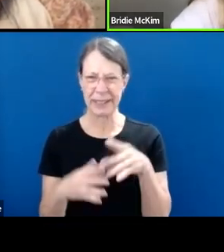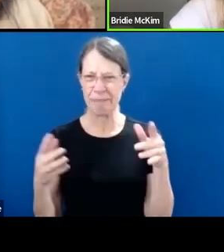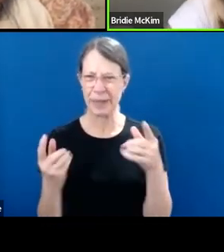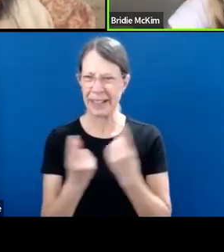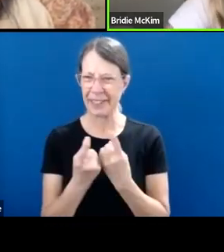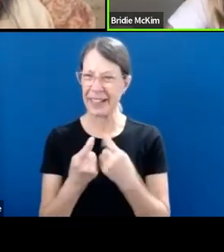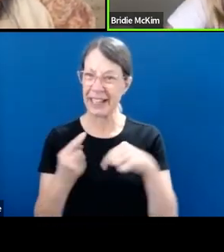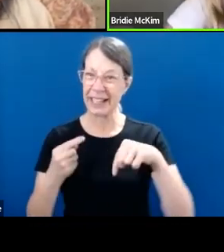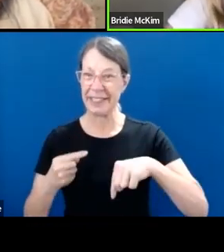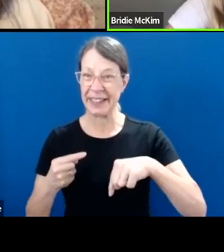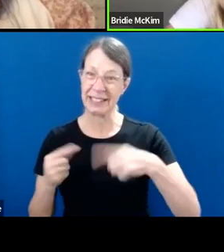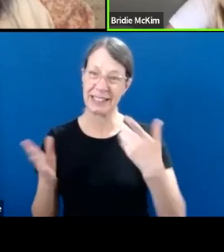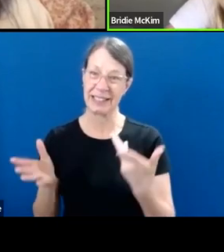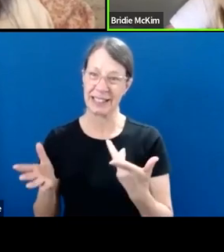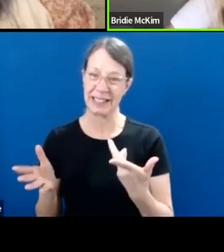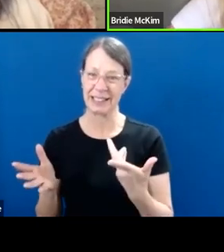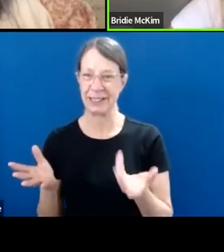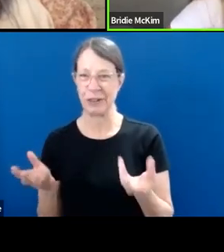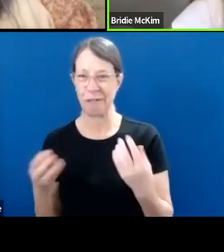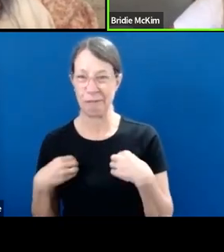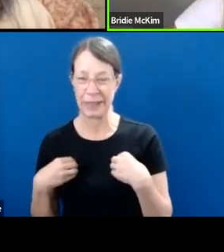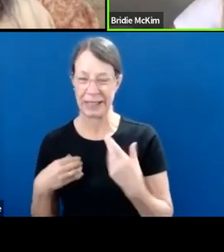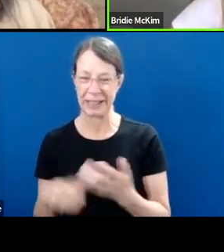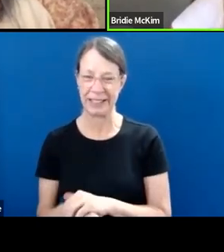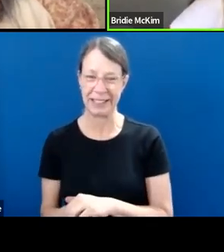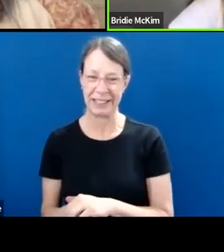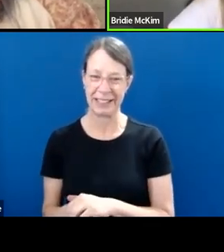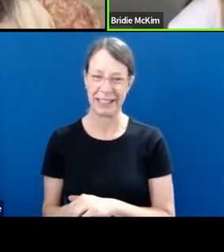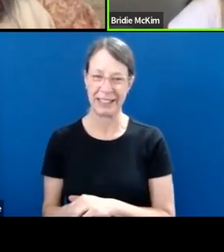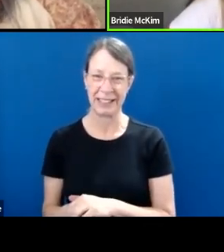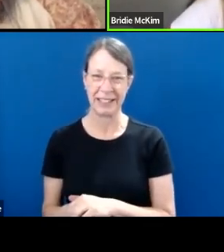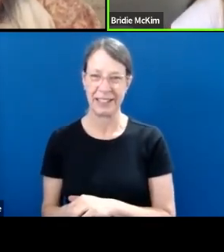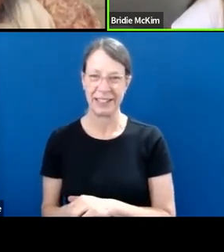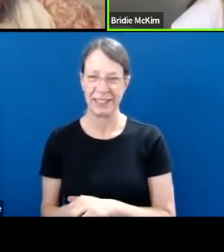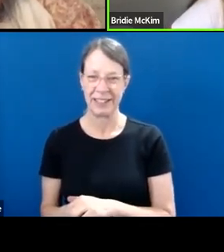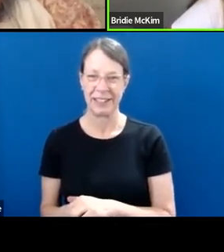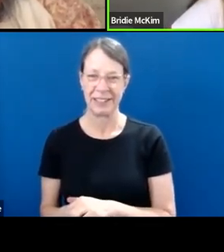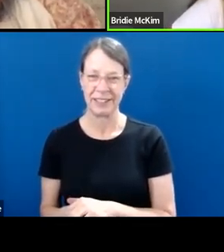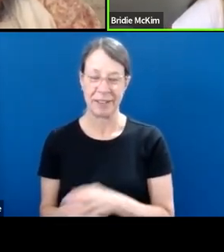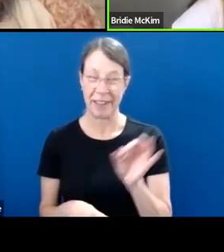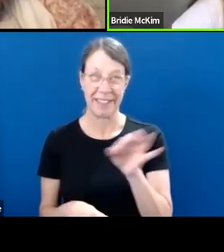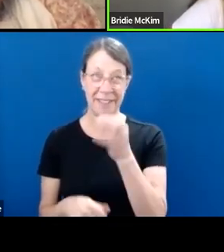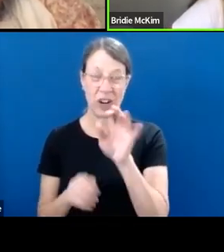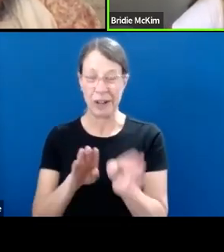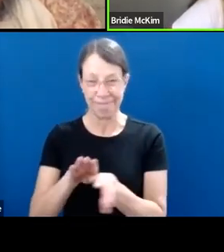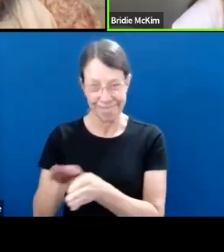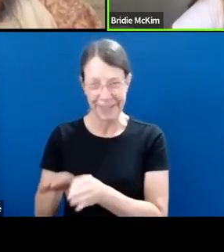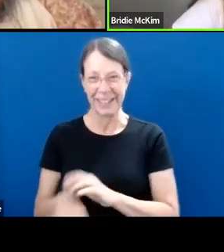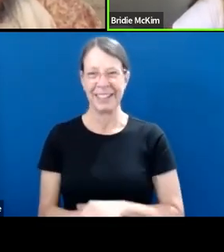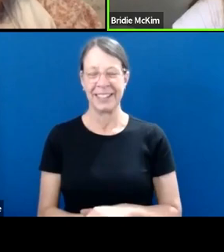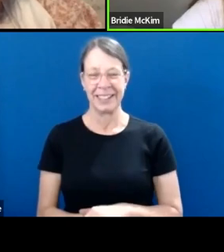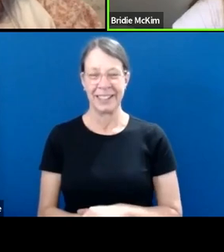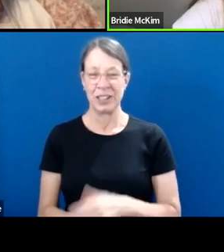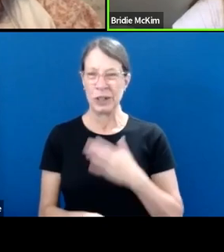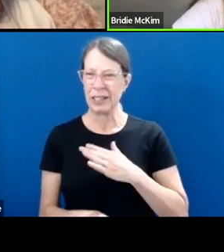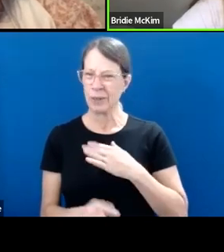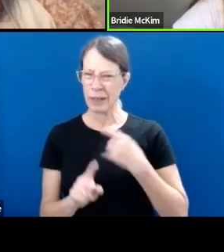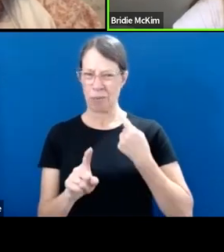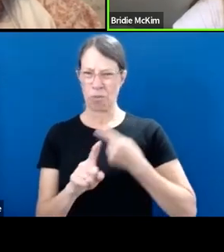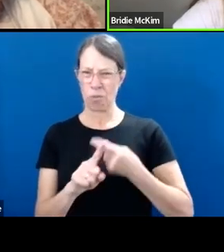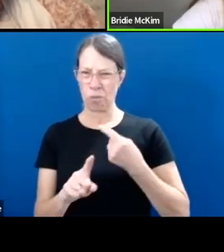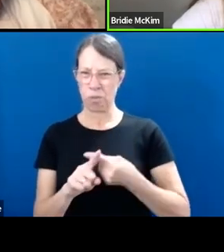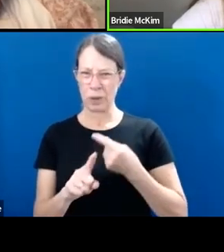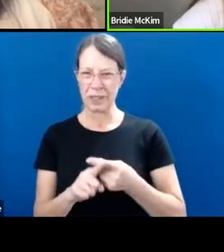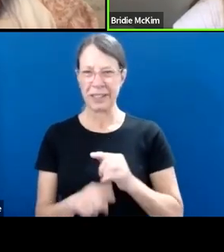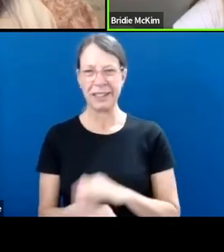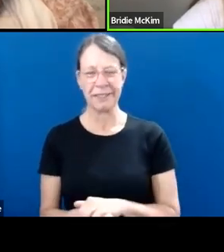just almost keeping that, I've got to fly, going everywhere, is keeping that optimism and keeping that